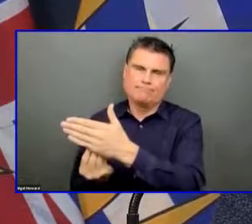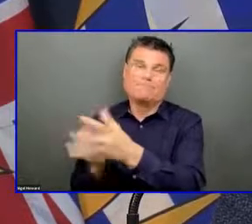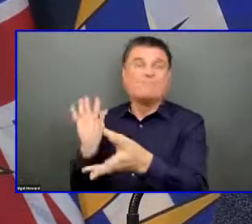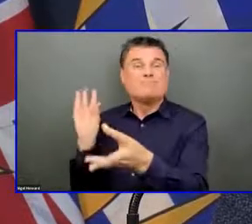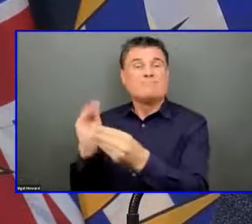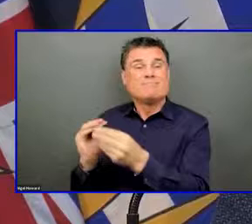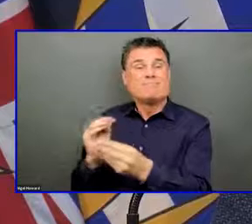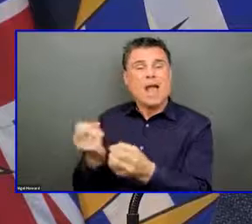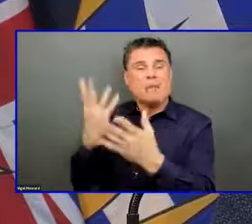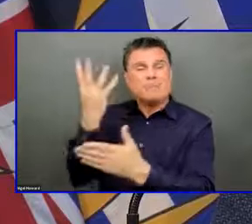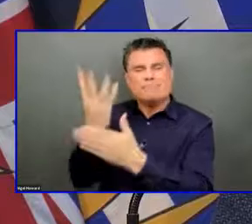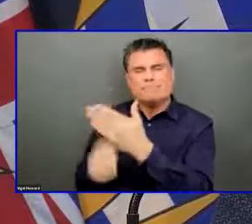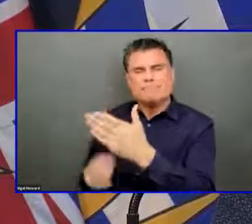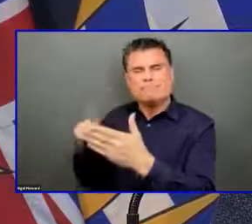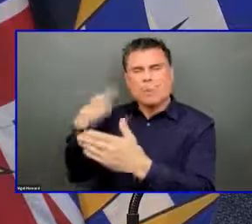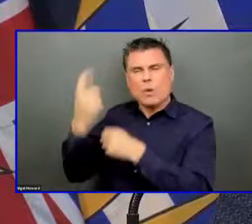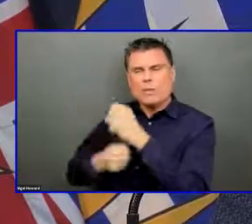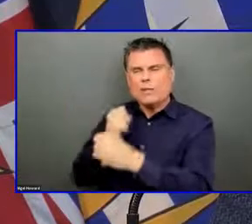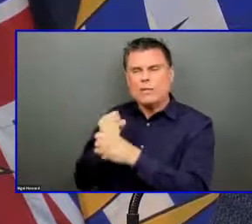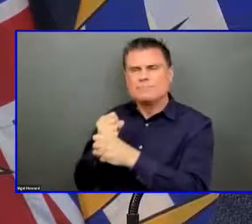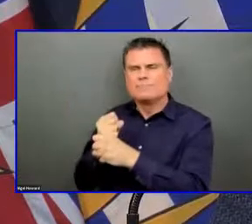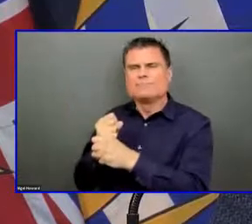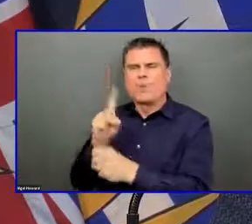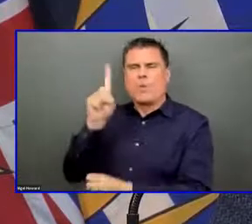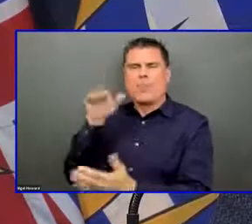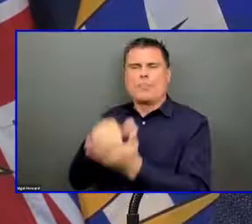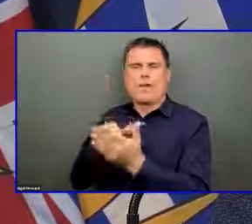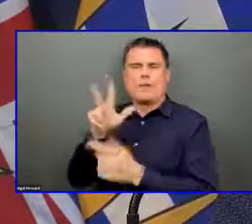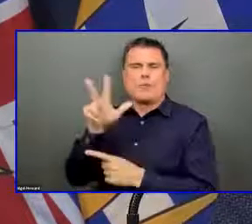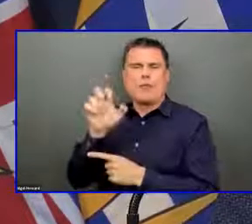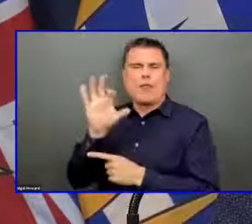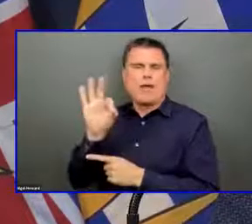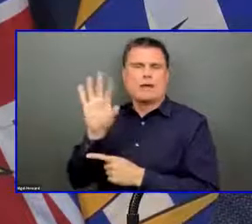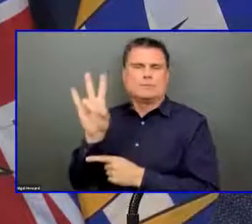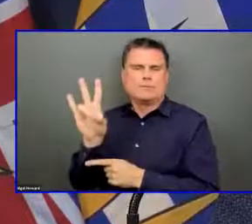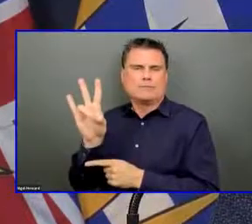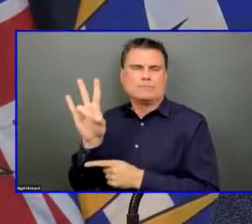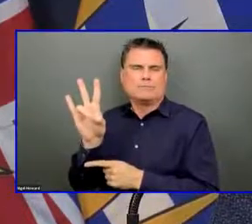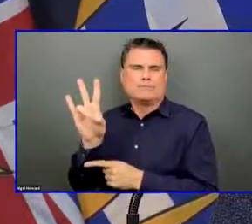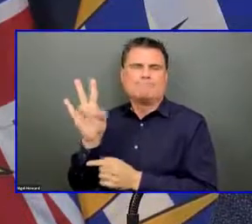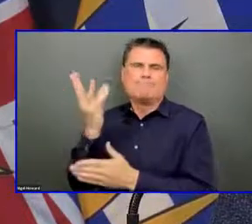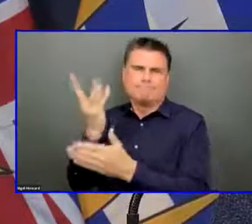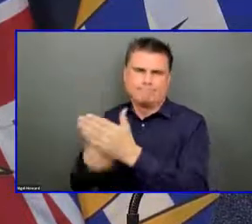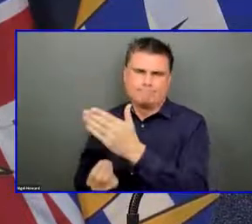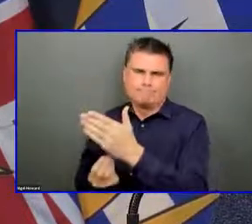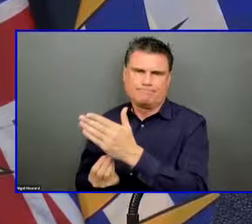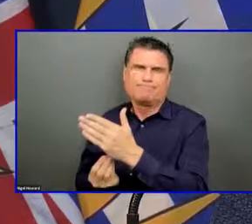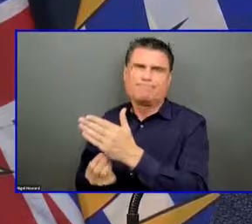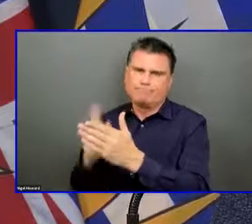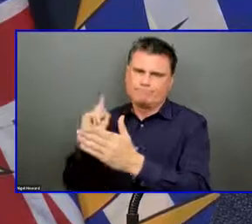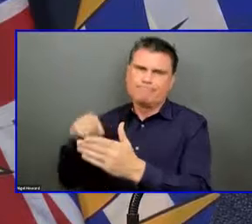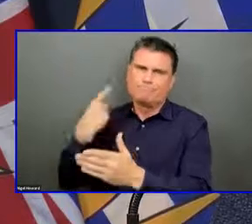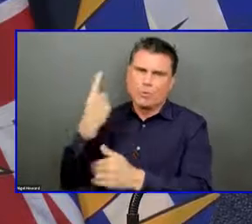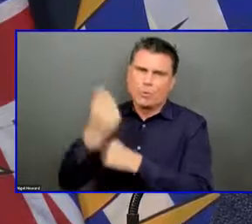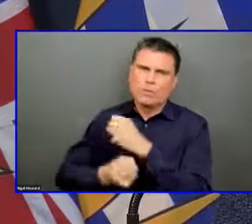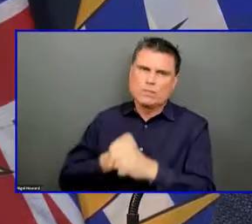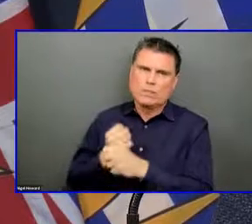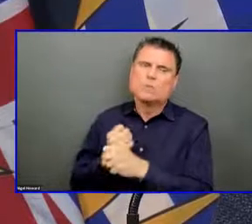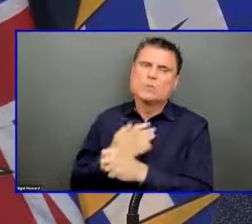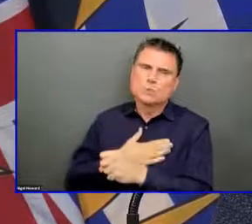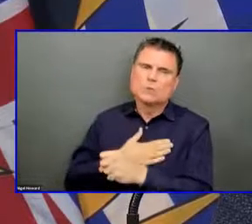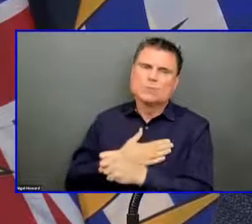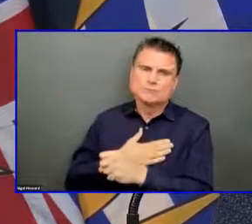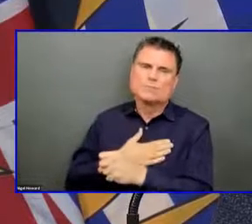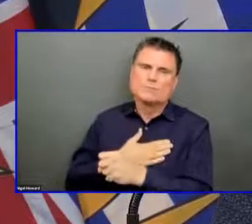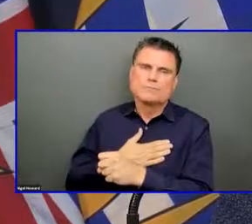1,397 people who have lost their lives due to COVID-19. And again, we remember, of course, the